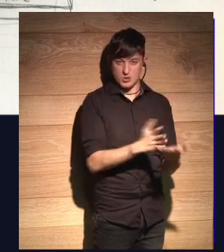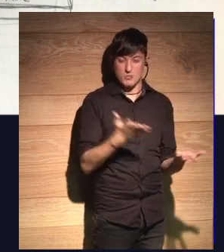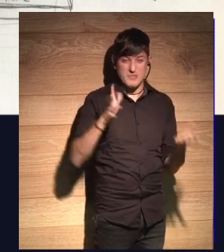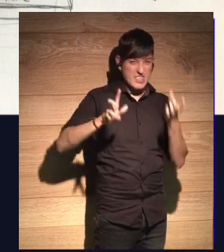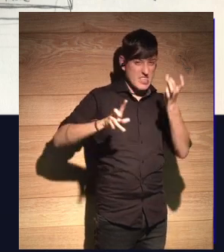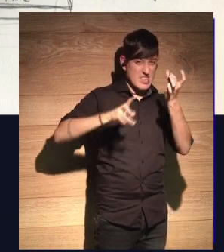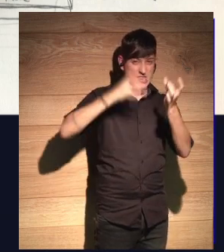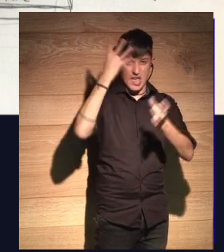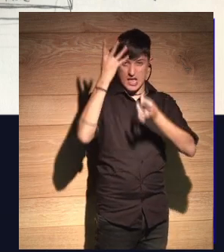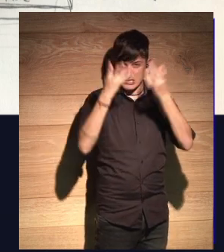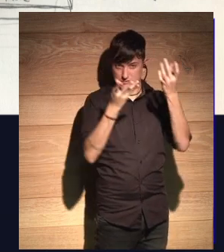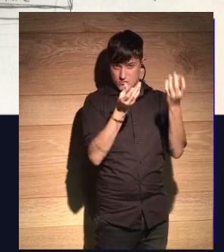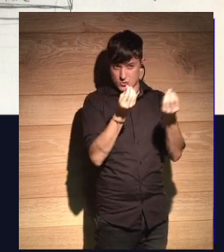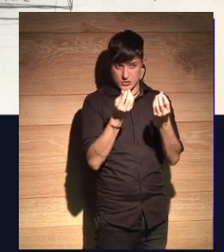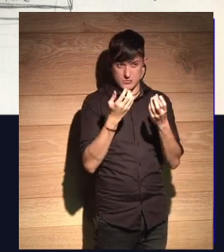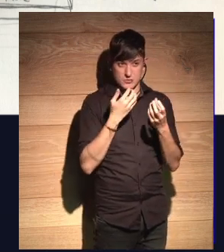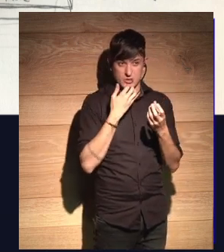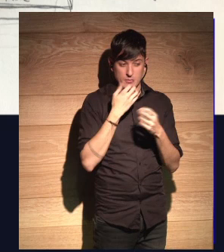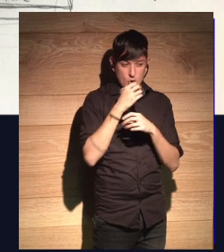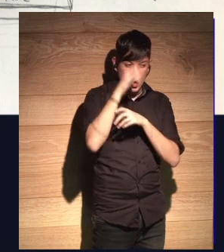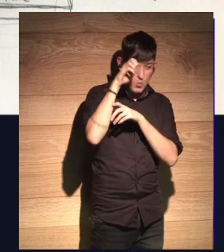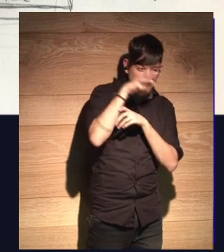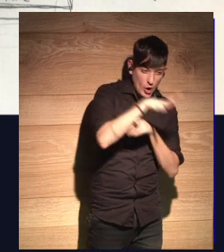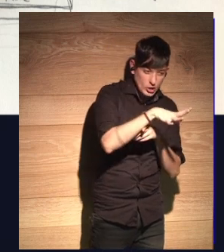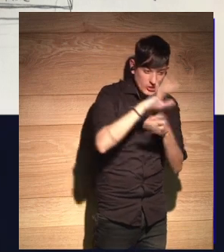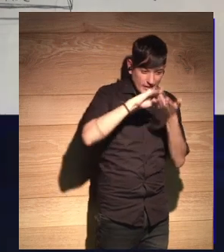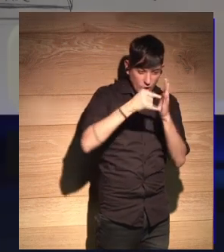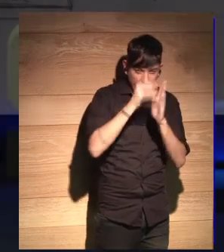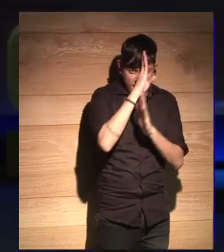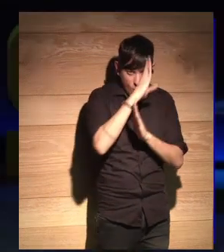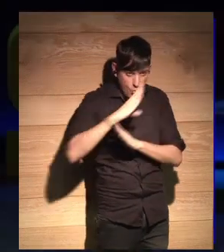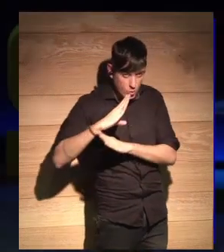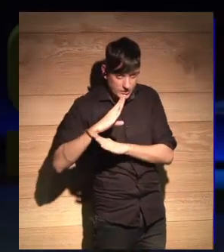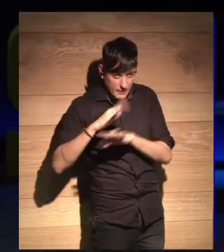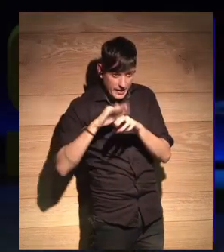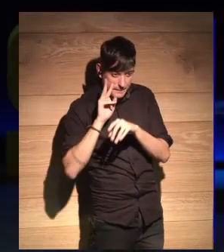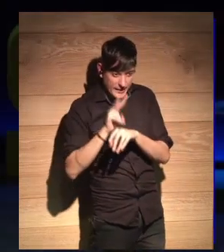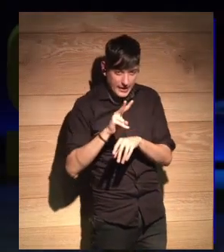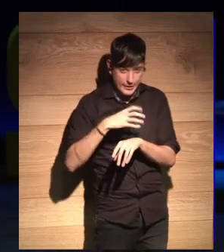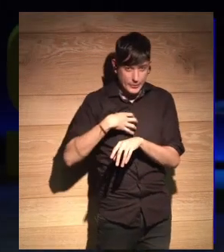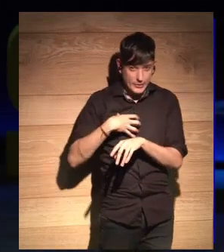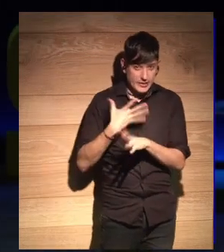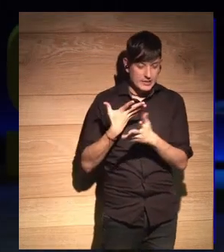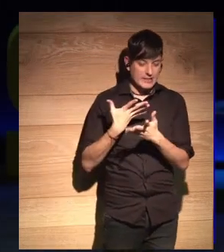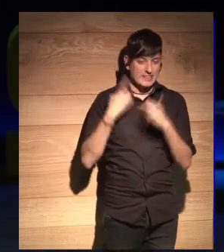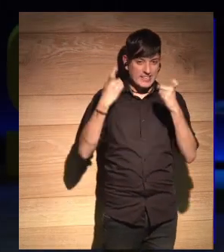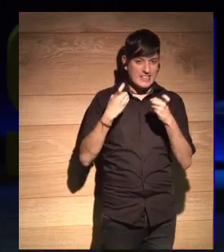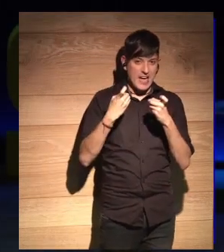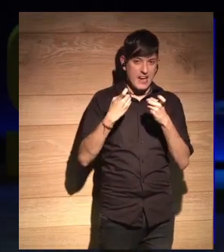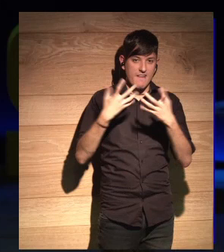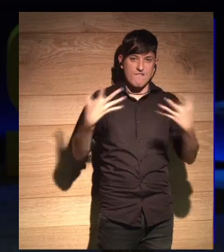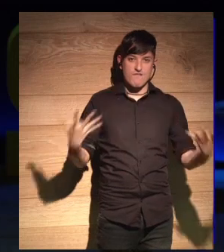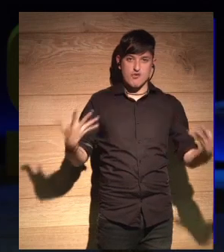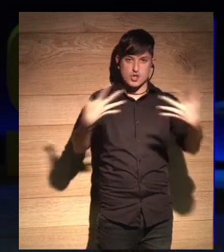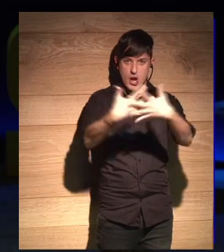again, not show the technology, really have the technology blend into the background and be magic rather than, oh